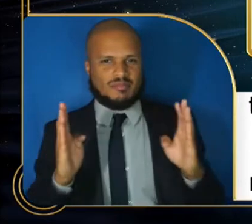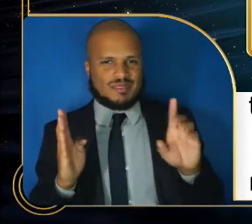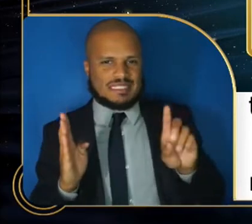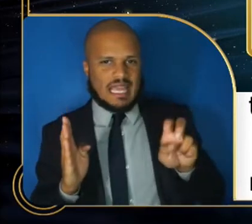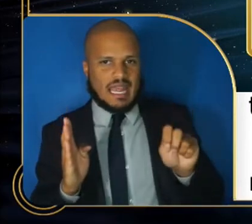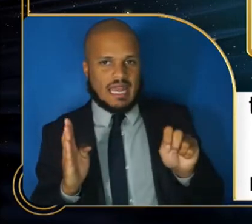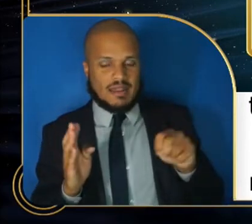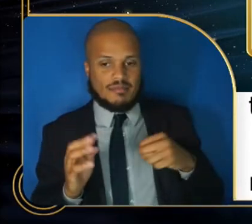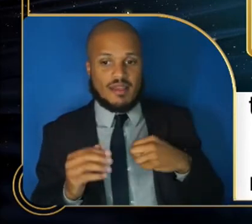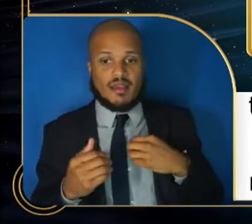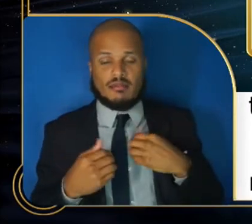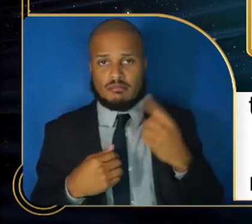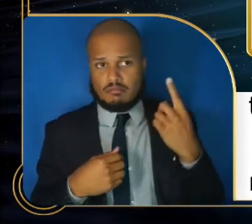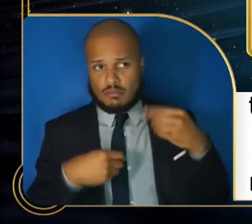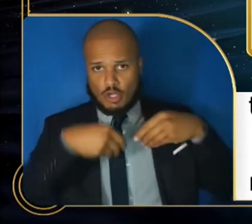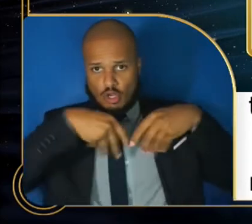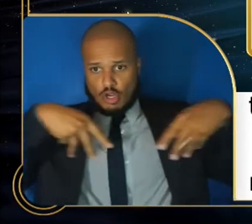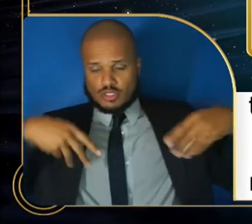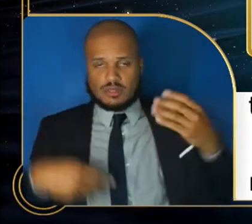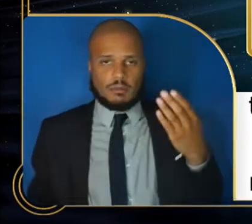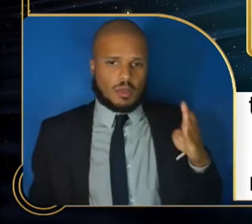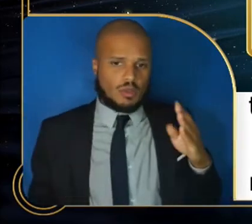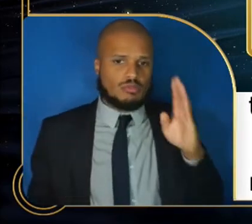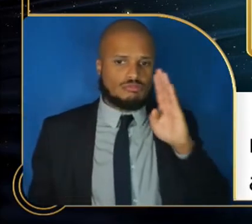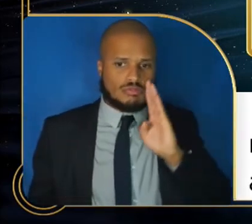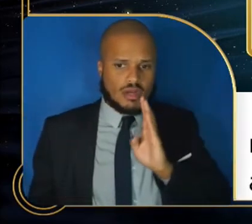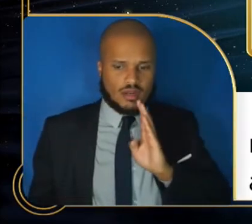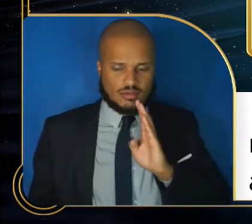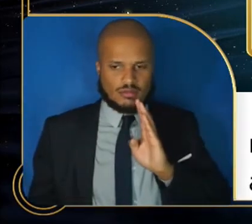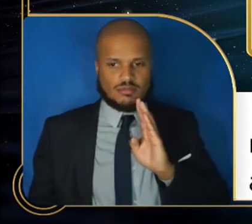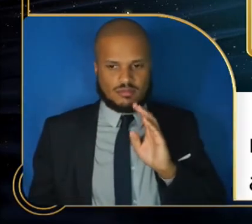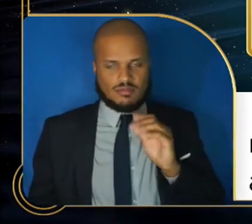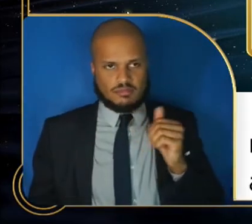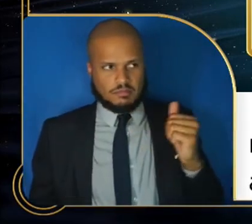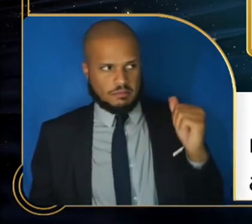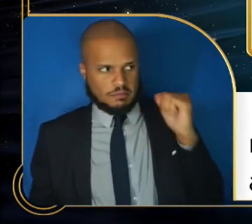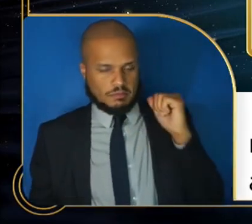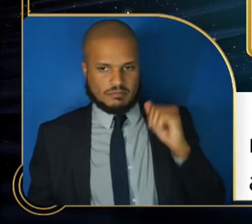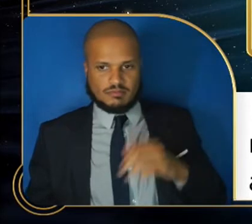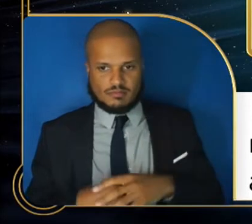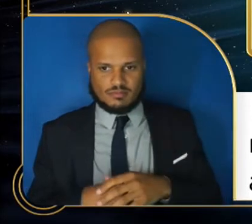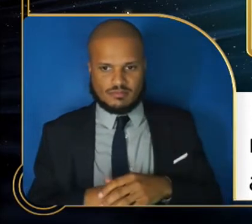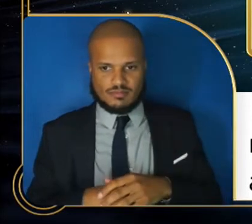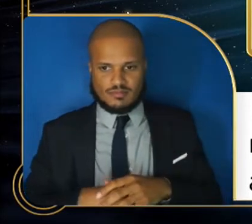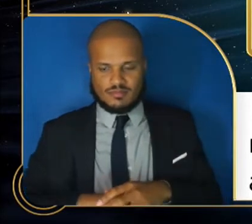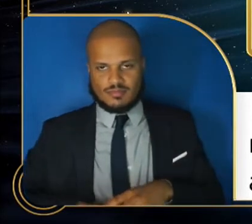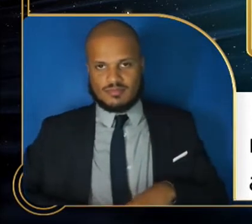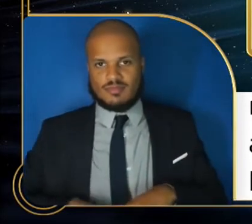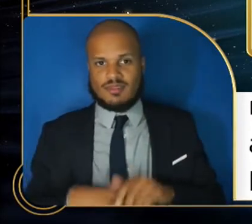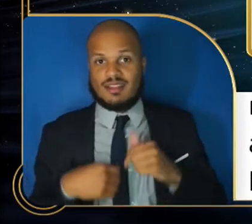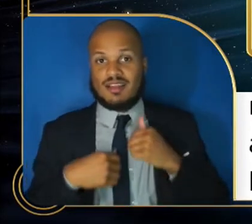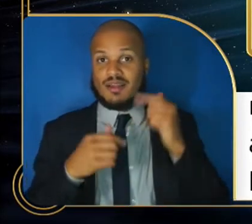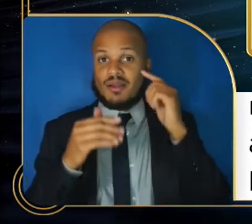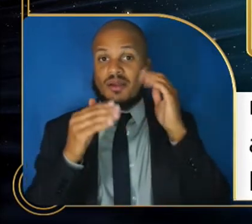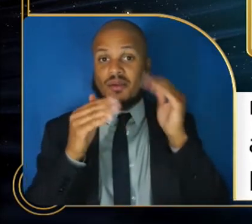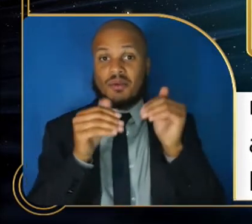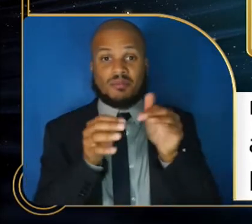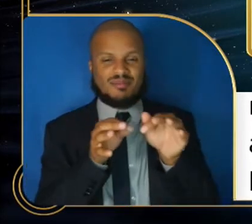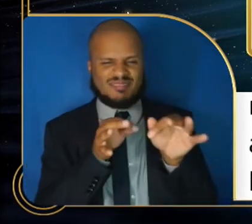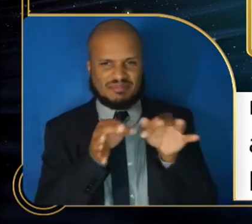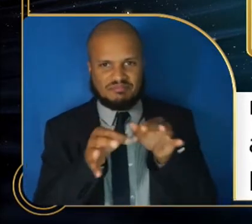brown curtains and a slight backdrop of the room. Hopefully that will help all of you connect with me this